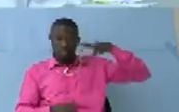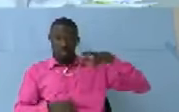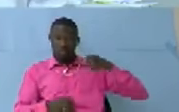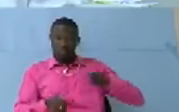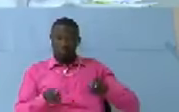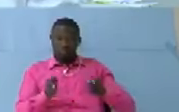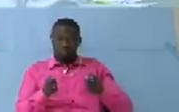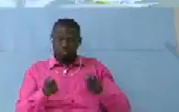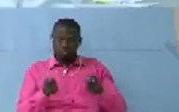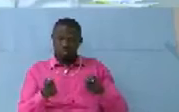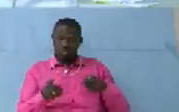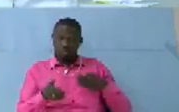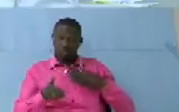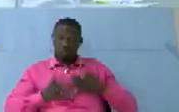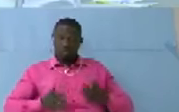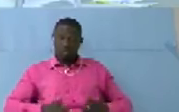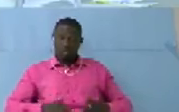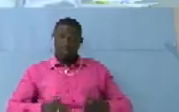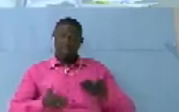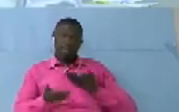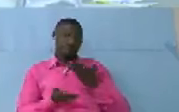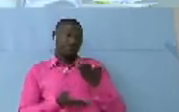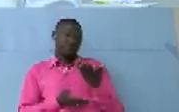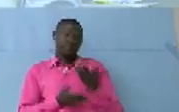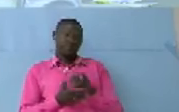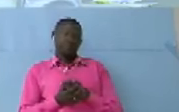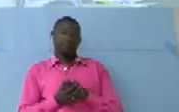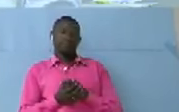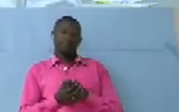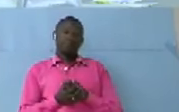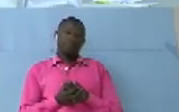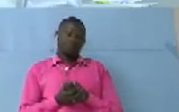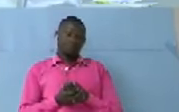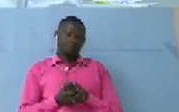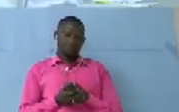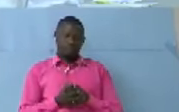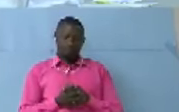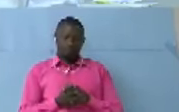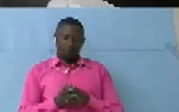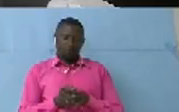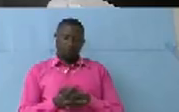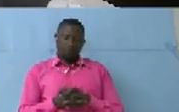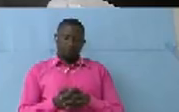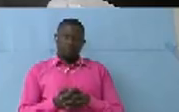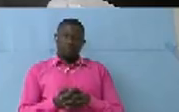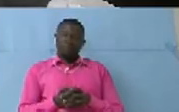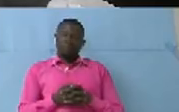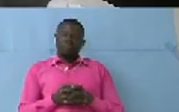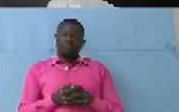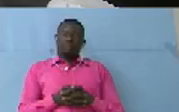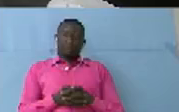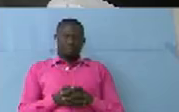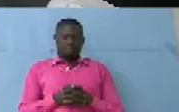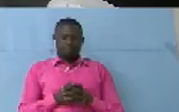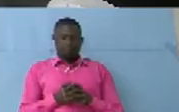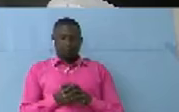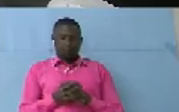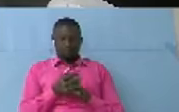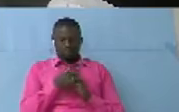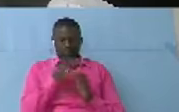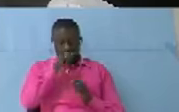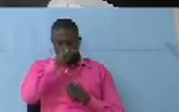electrocuted. wakola ye bundi je ye samba bahama